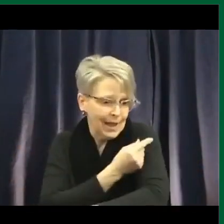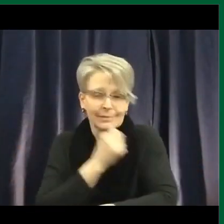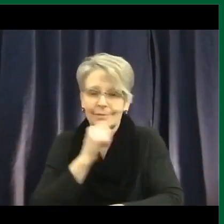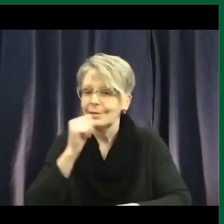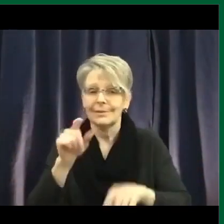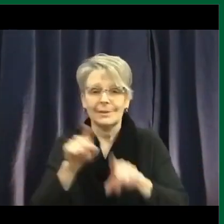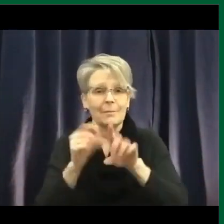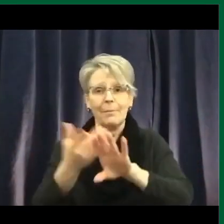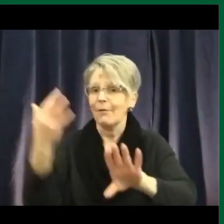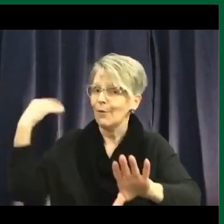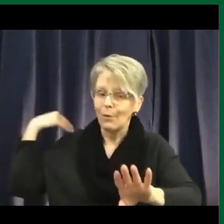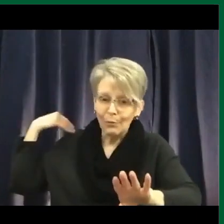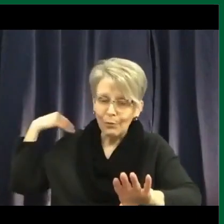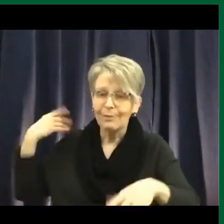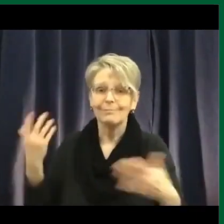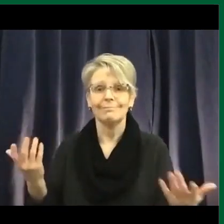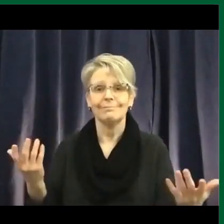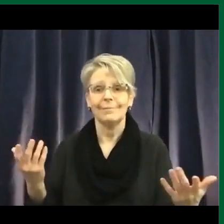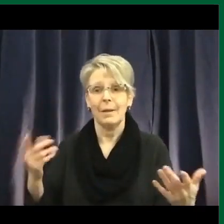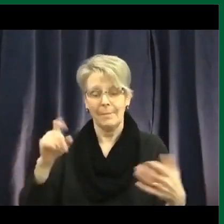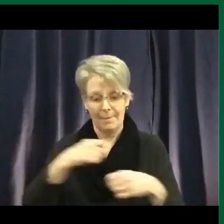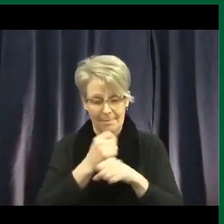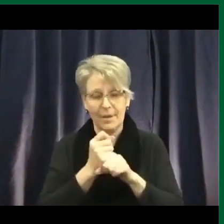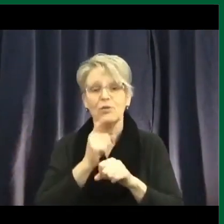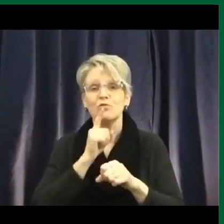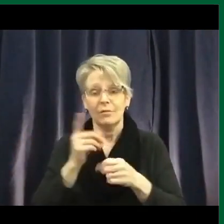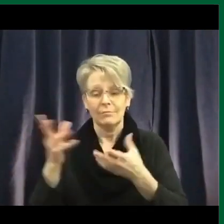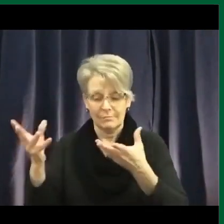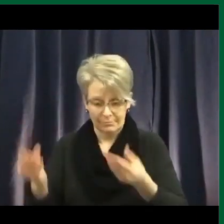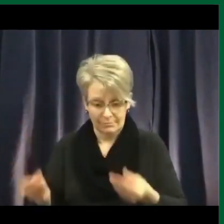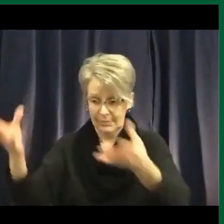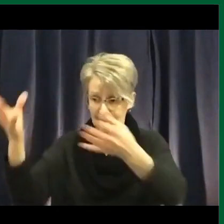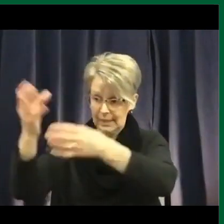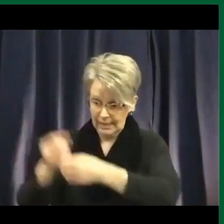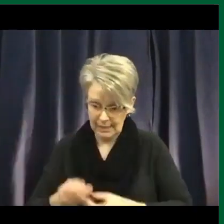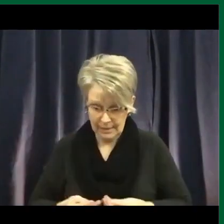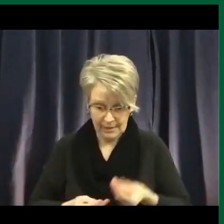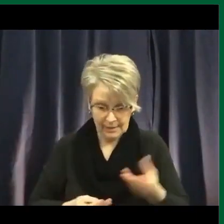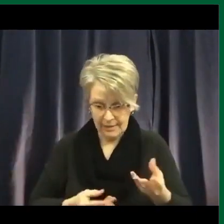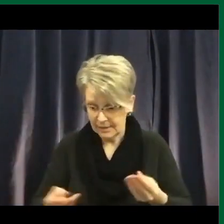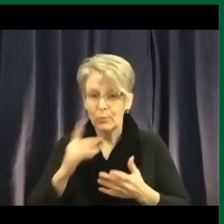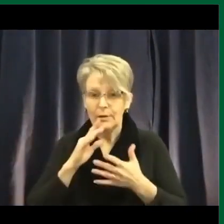to, and ensuring that we make them available on a very limited